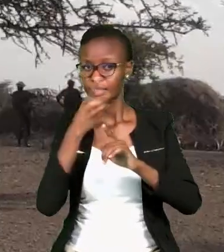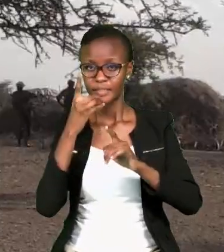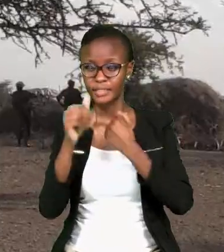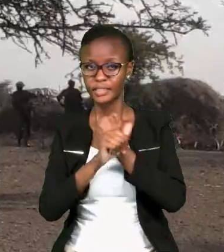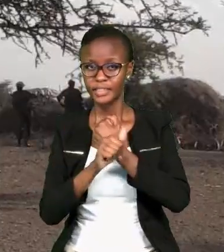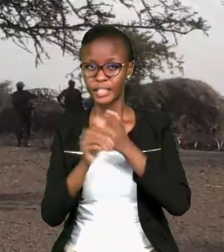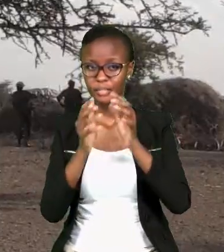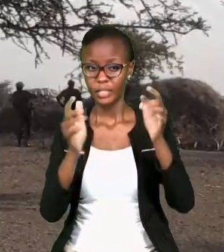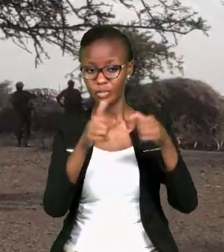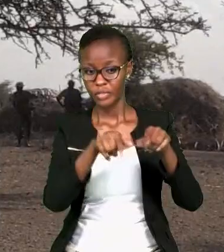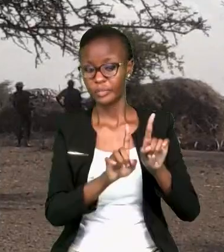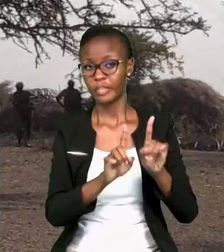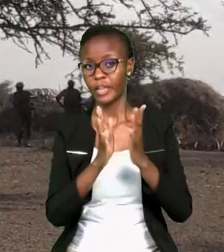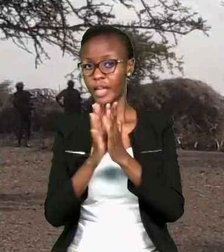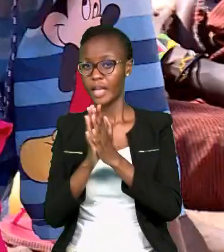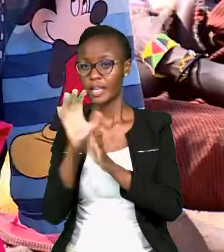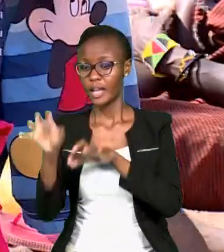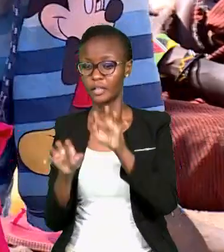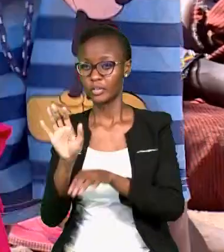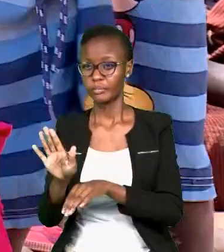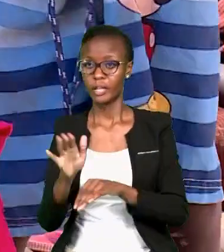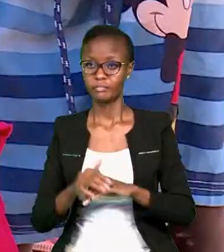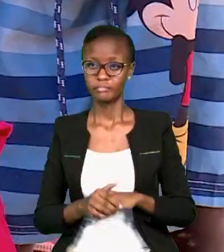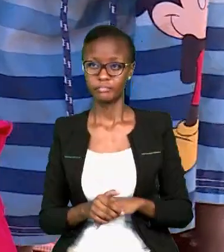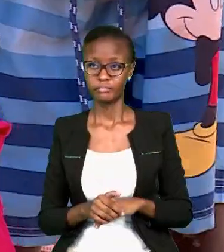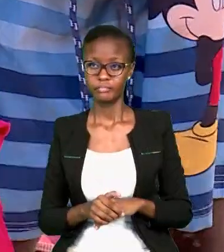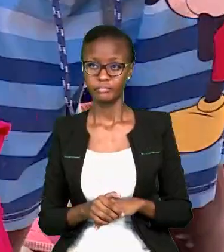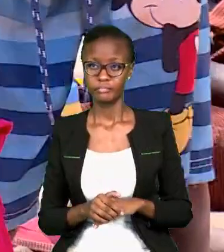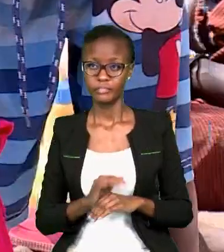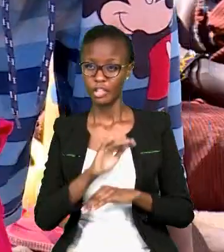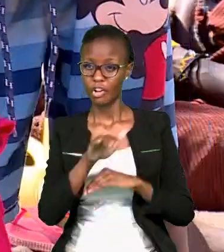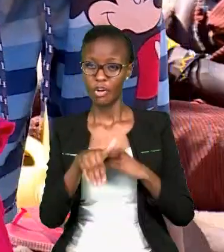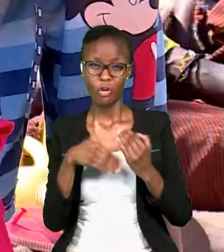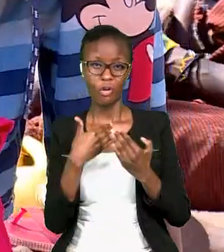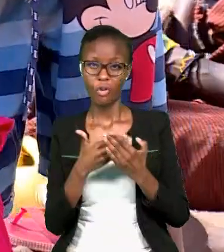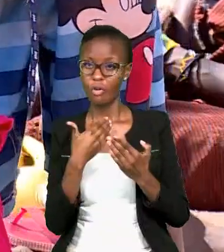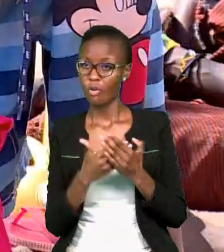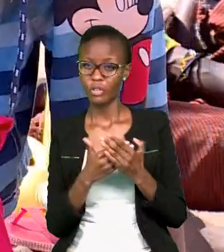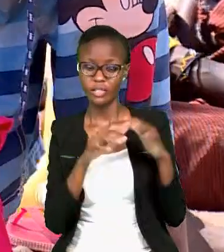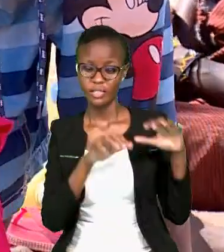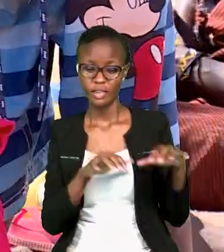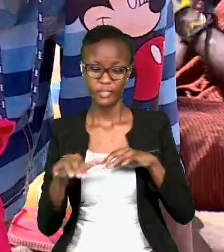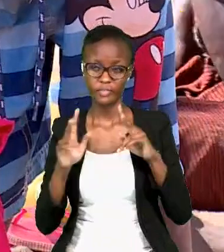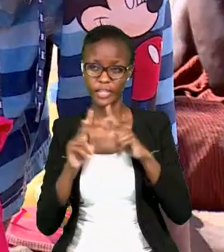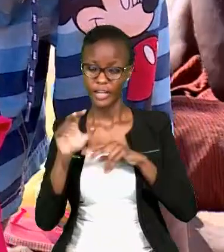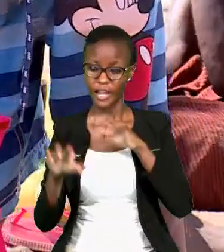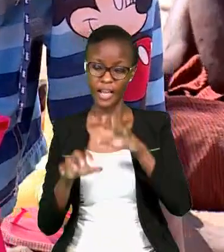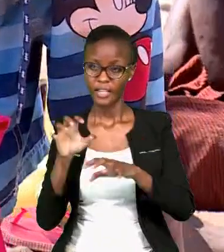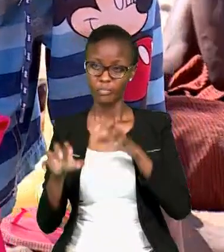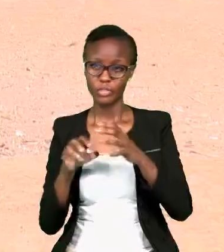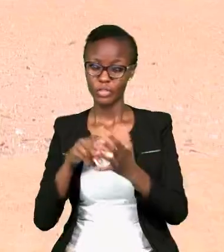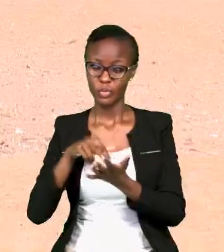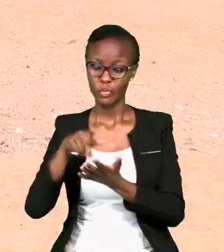them, and secondly, to their livestock. Mifugo wote wameteseka sana, waliobaki nao wameshindwa